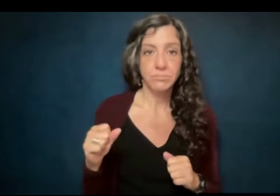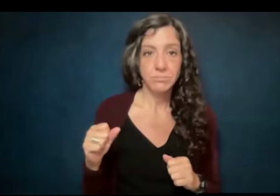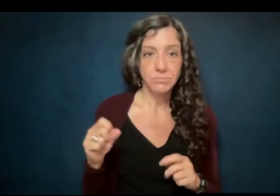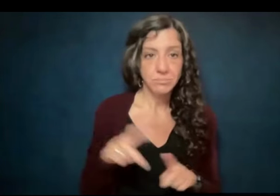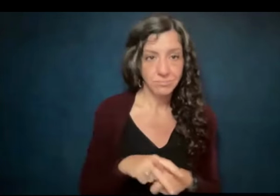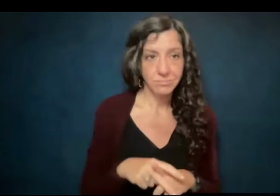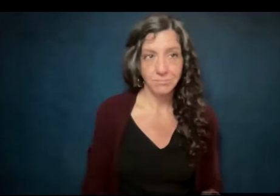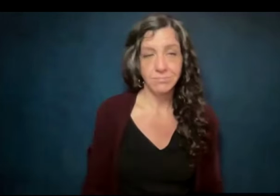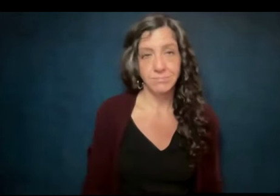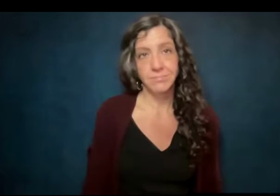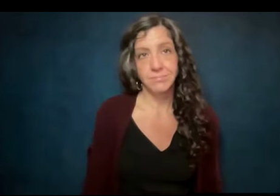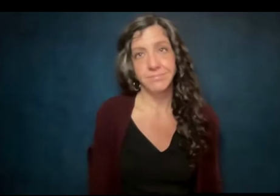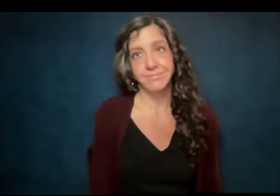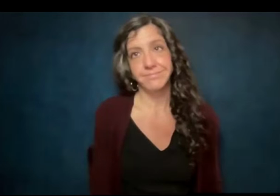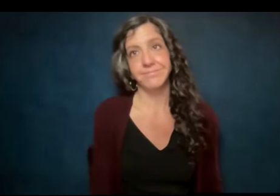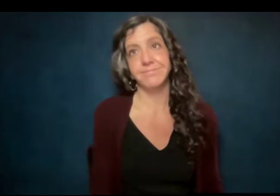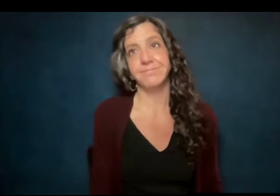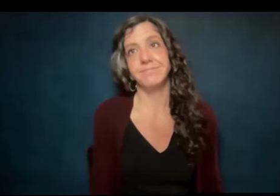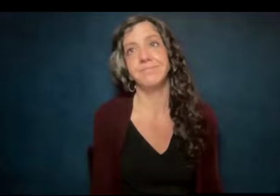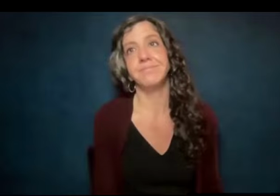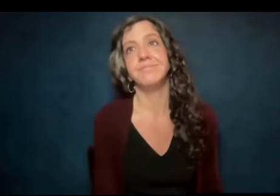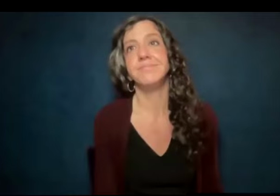application.